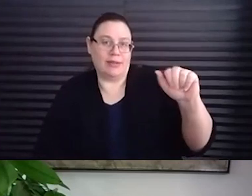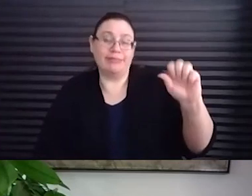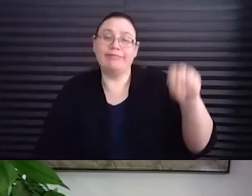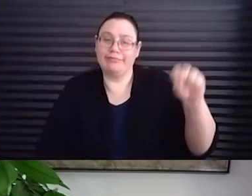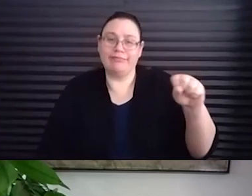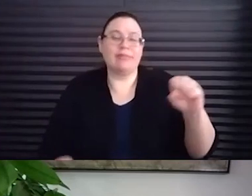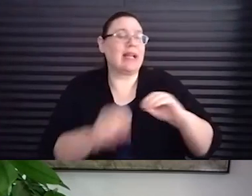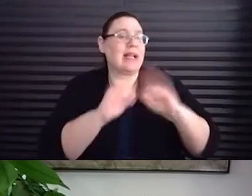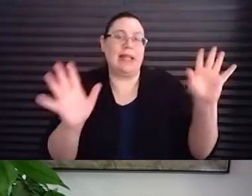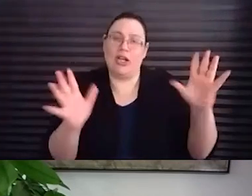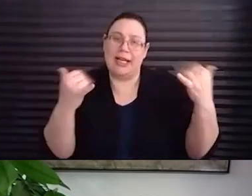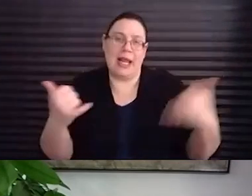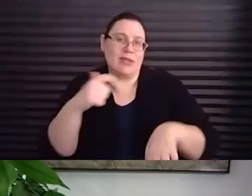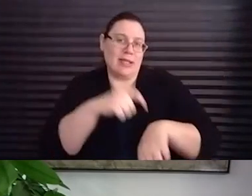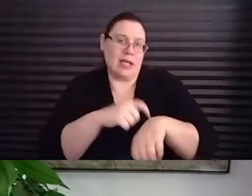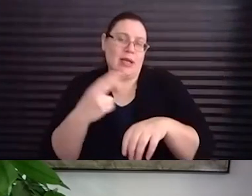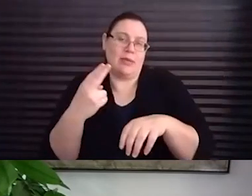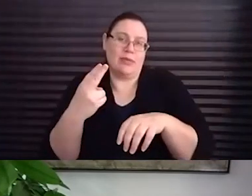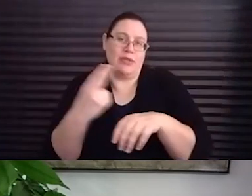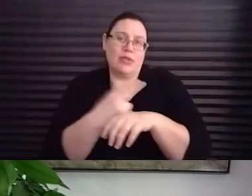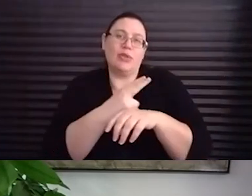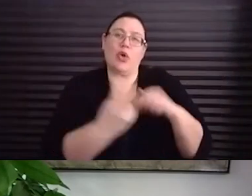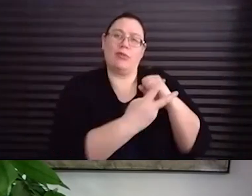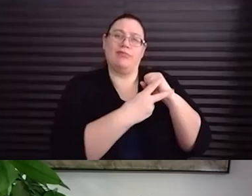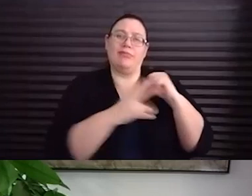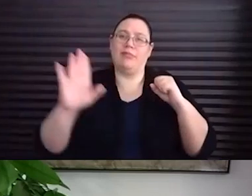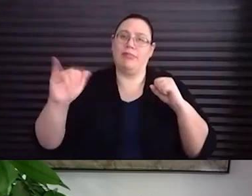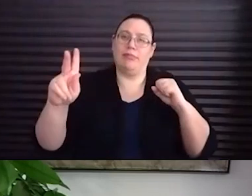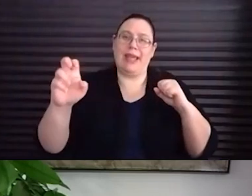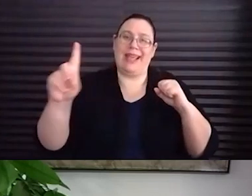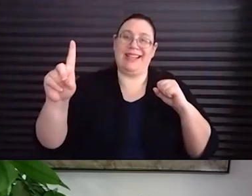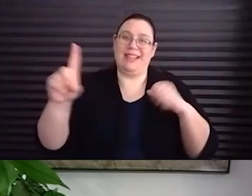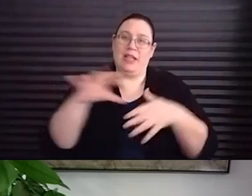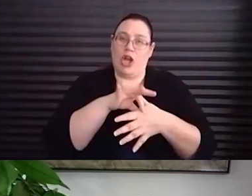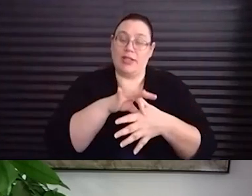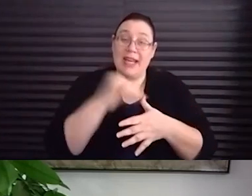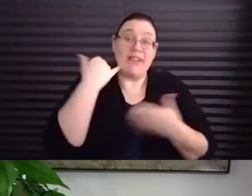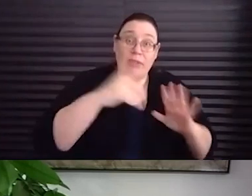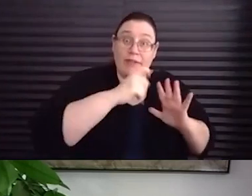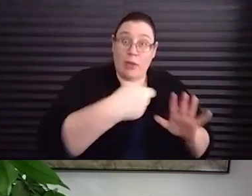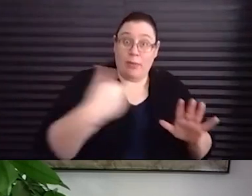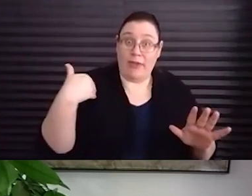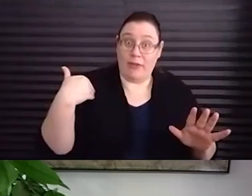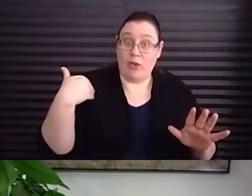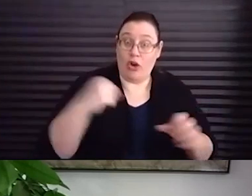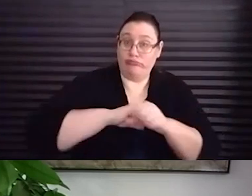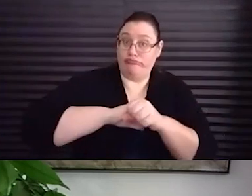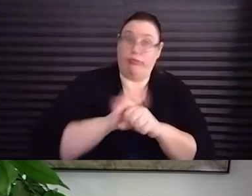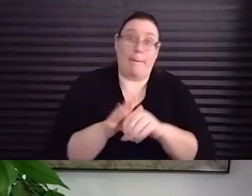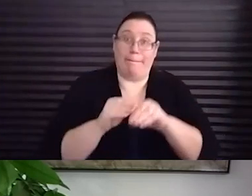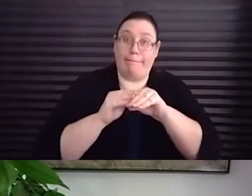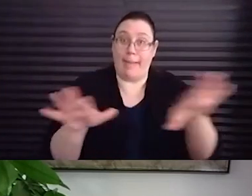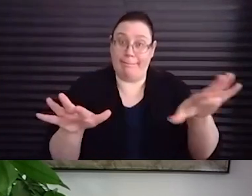the time for using your banked content. If you were able to shoot before the coronavirus,